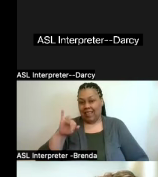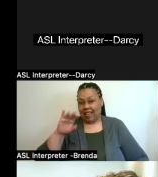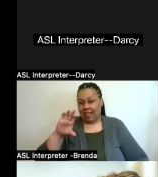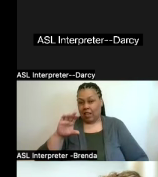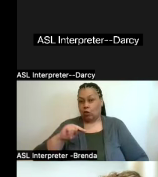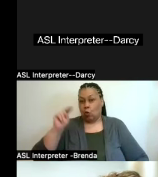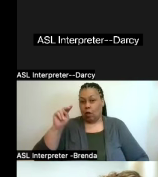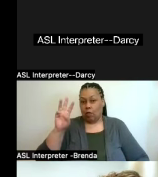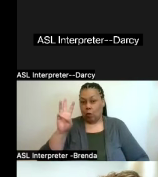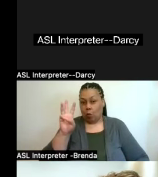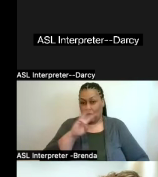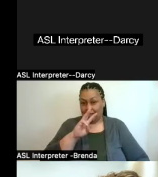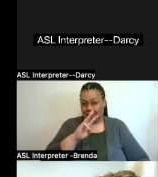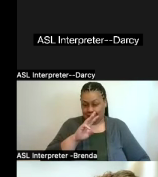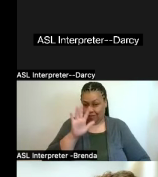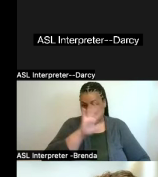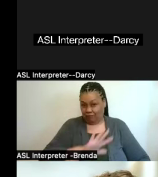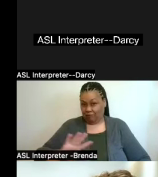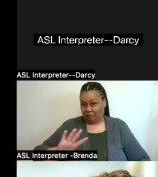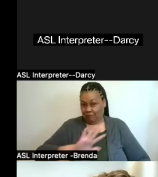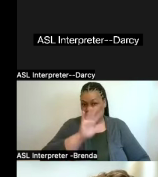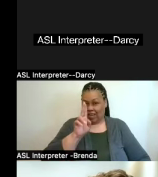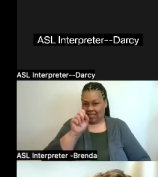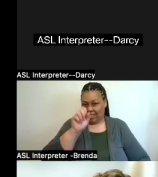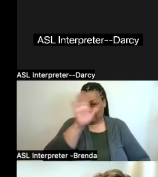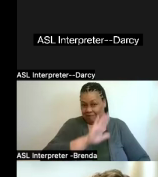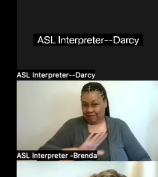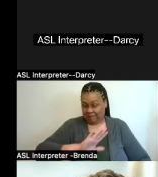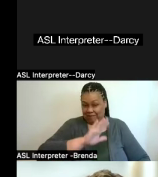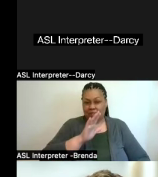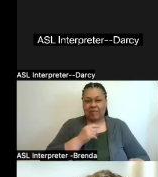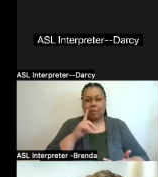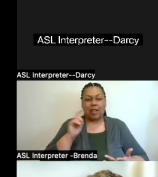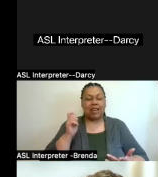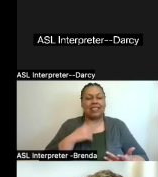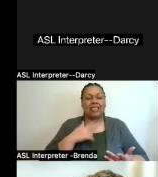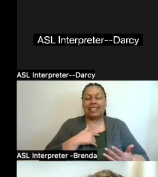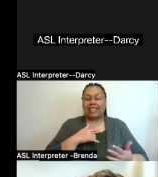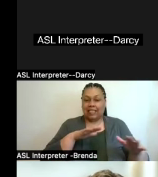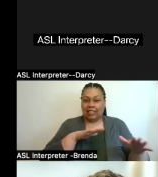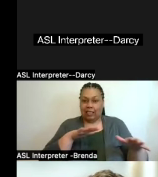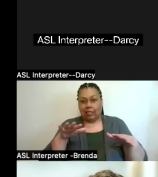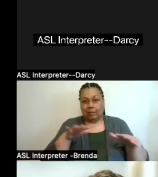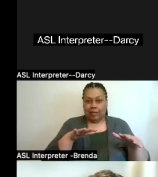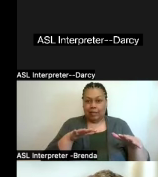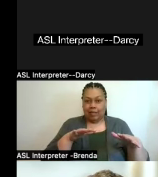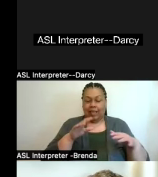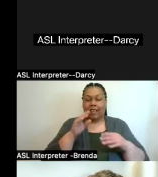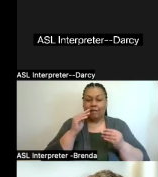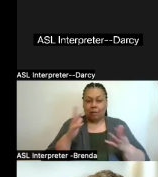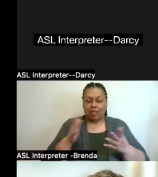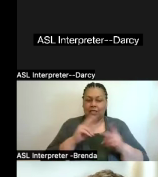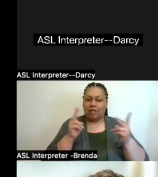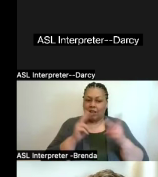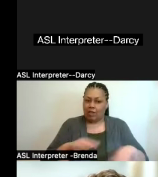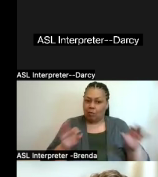that's because for larger magnitude earthquakes, the displacement information is very important. So in this figure that I'm